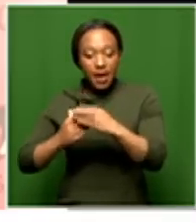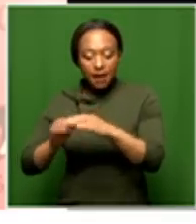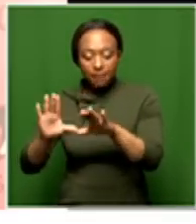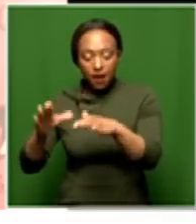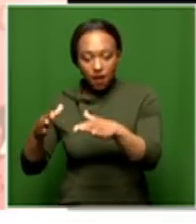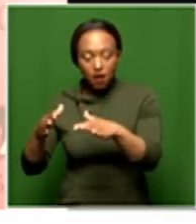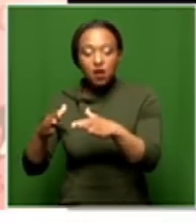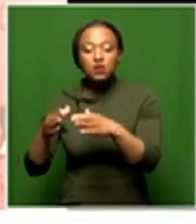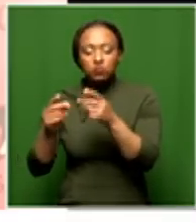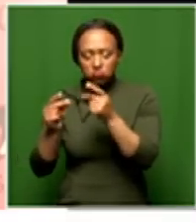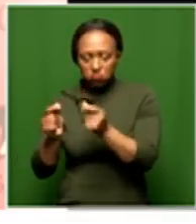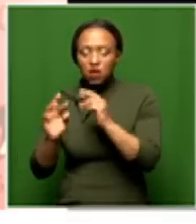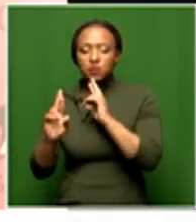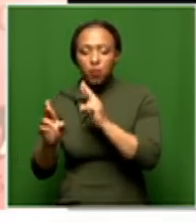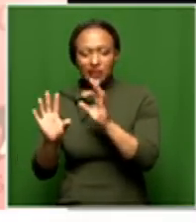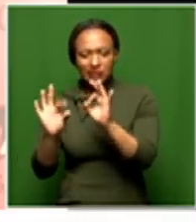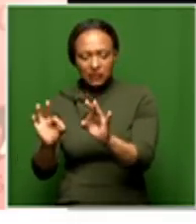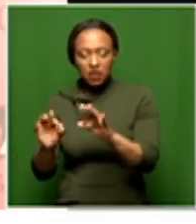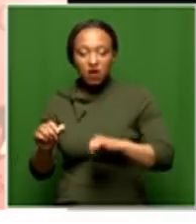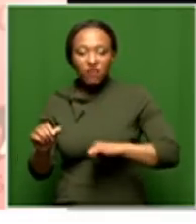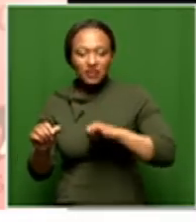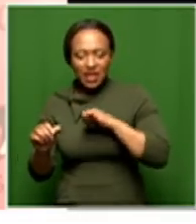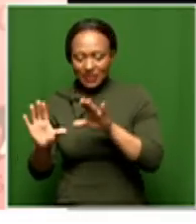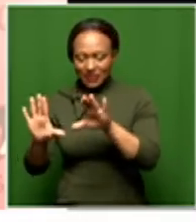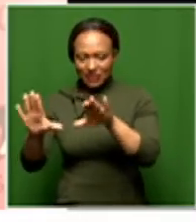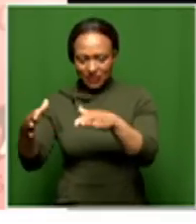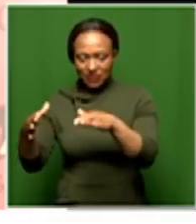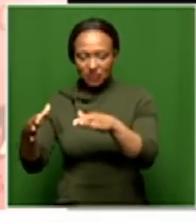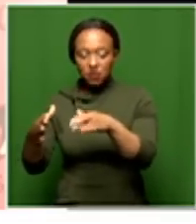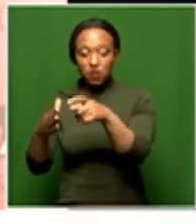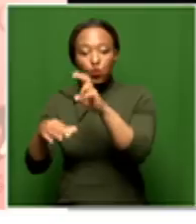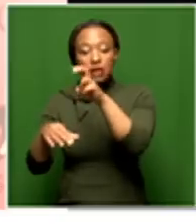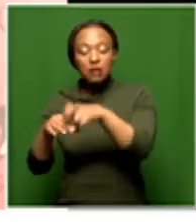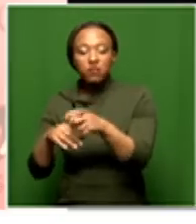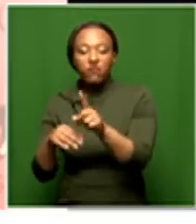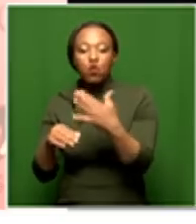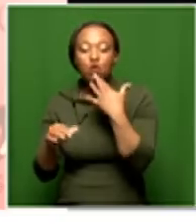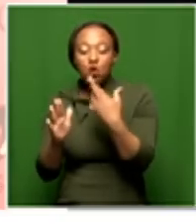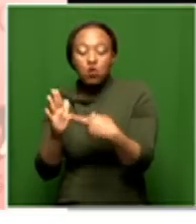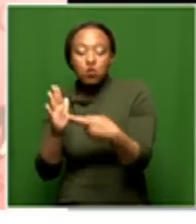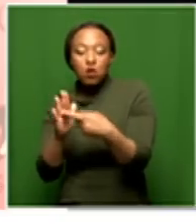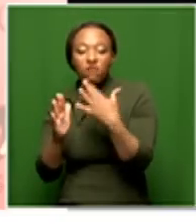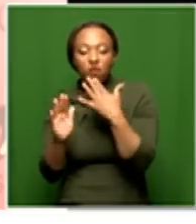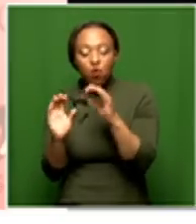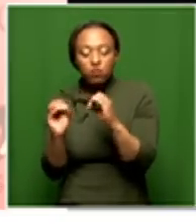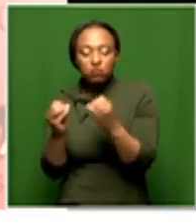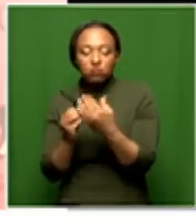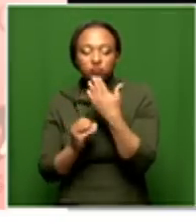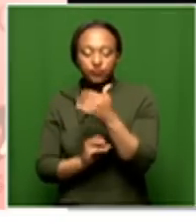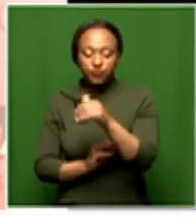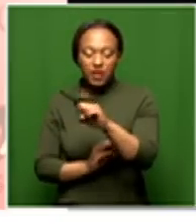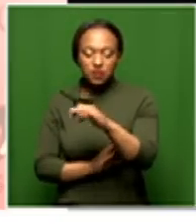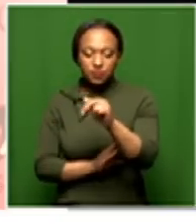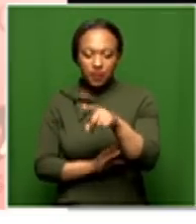to respond effectively to the integrity that is required of the role of an organization like the